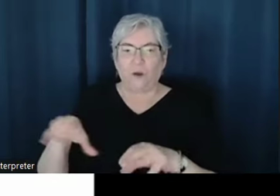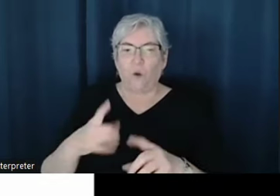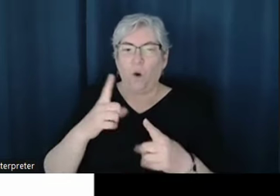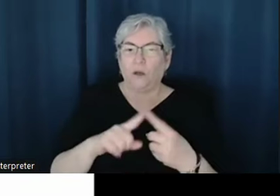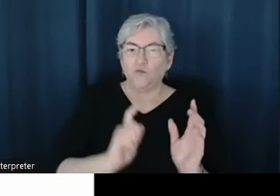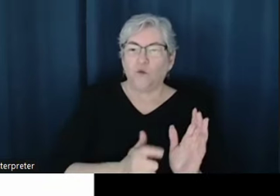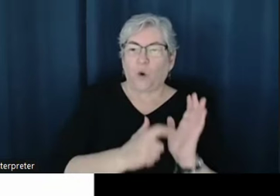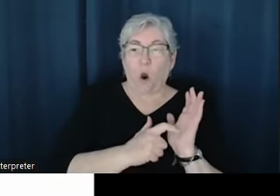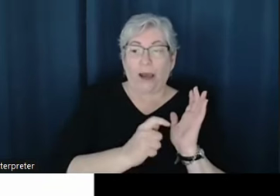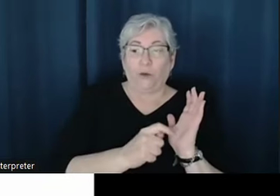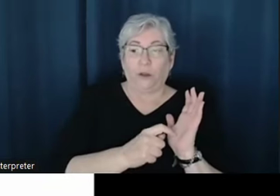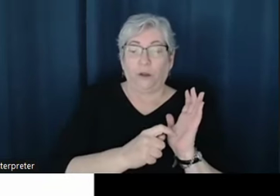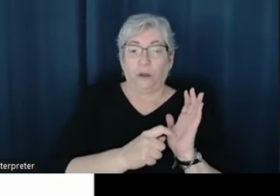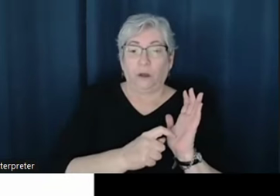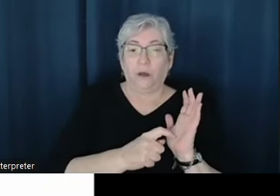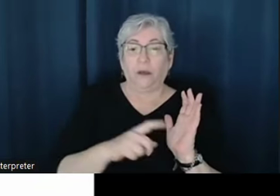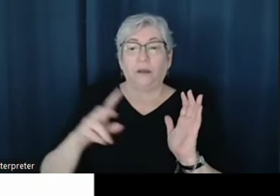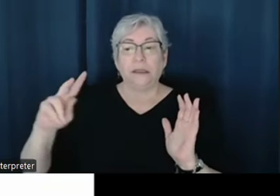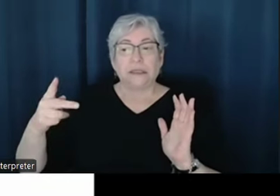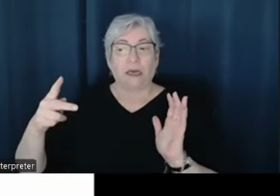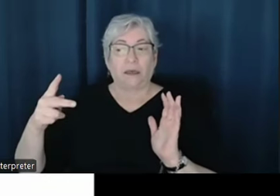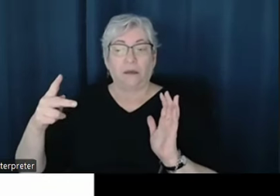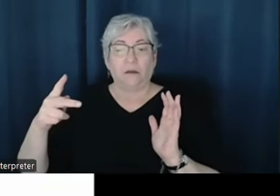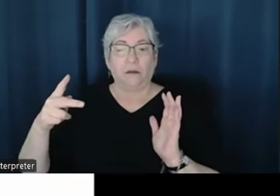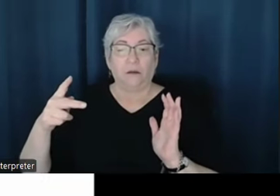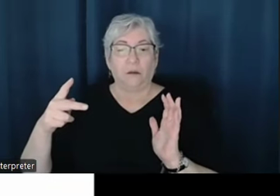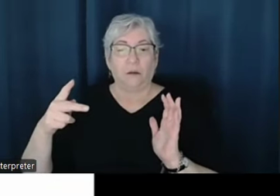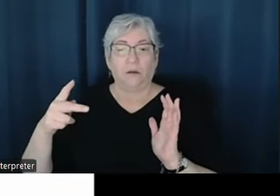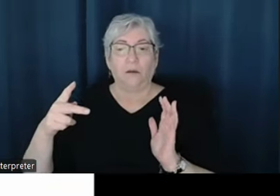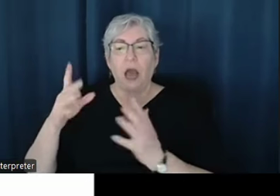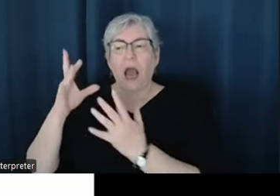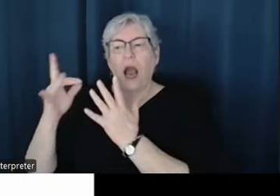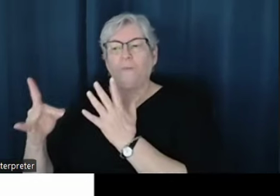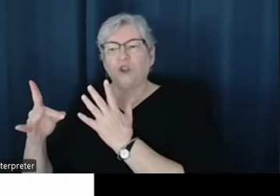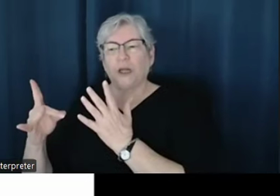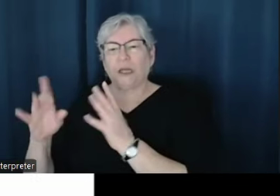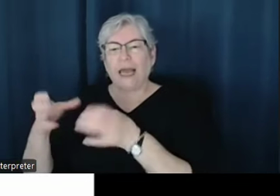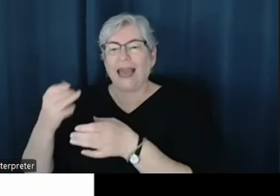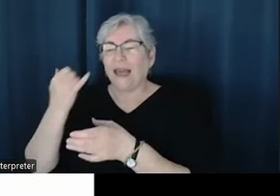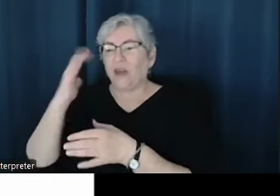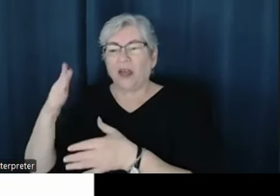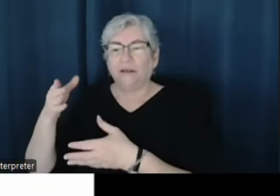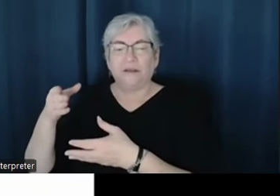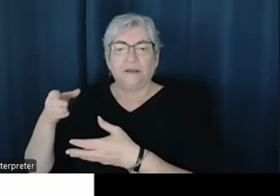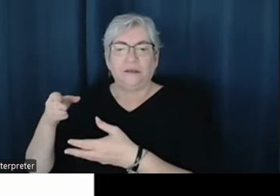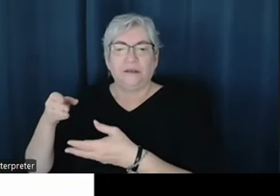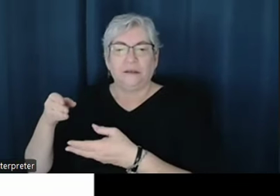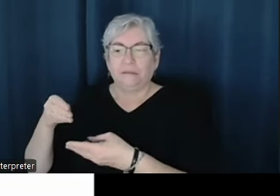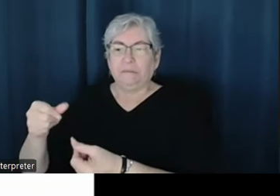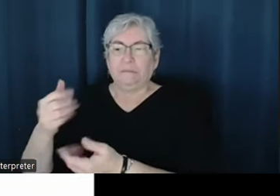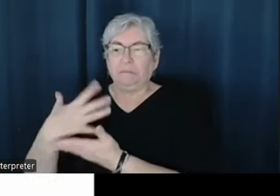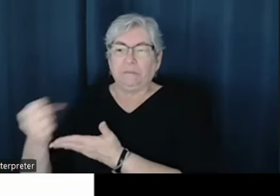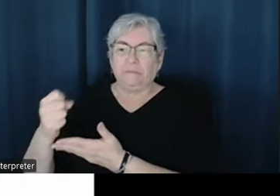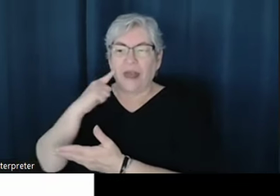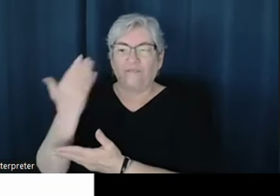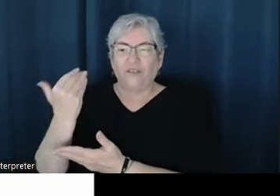required activities, and the second is optional categories if they haven't spent their entire 15%. So